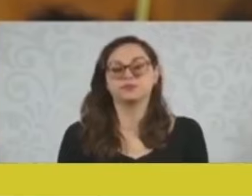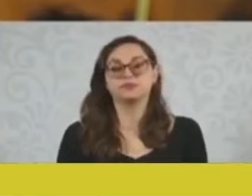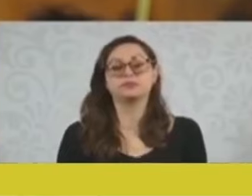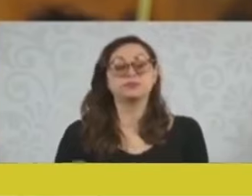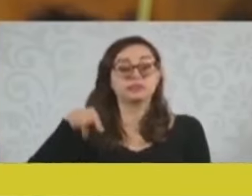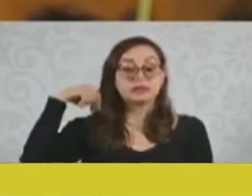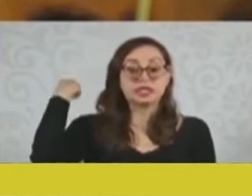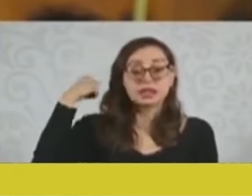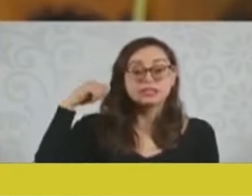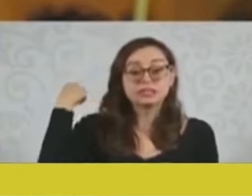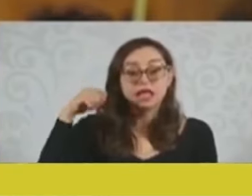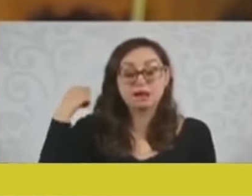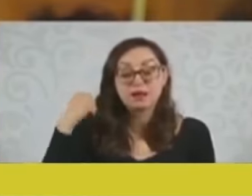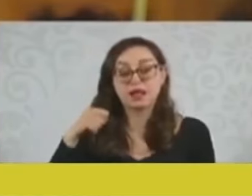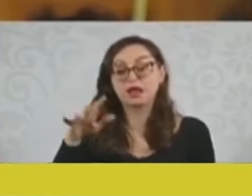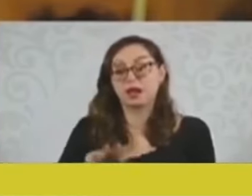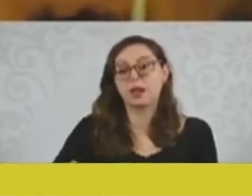Tamaulipas.